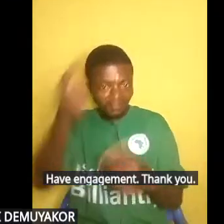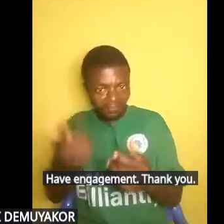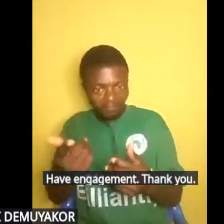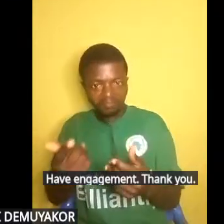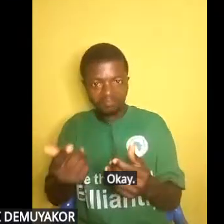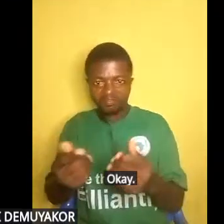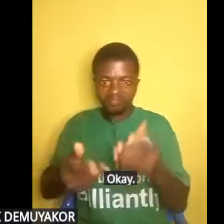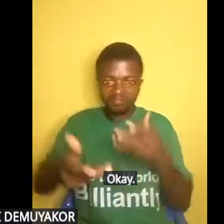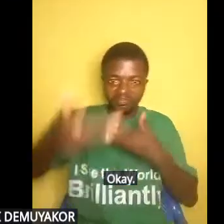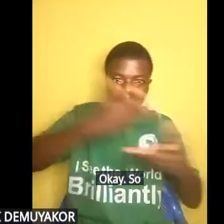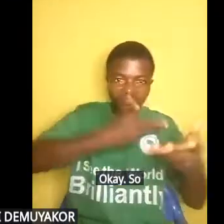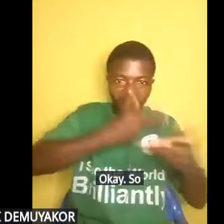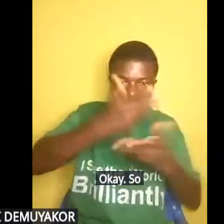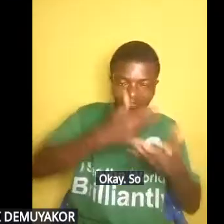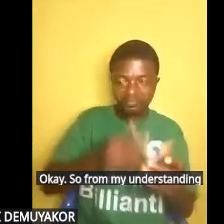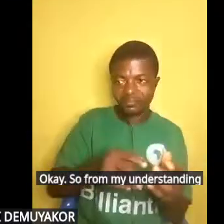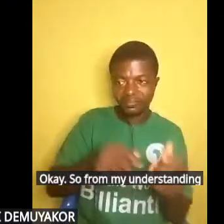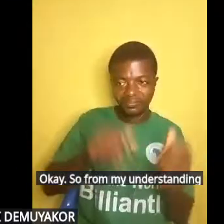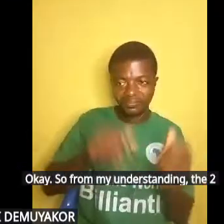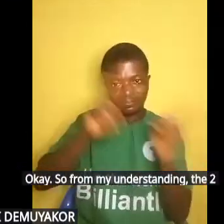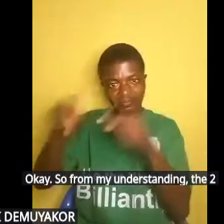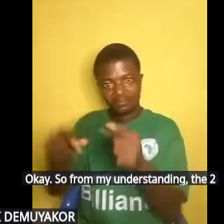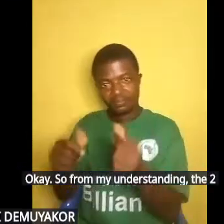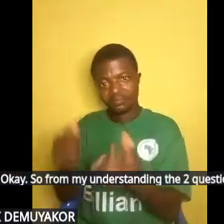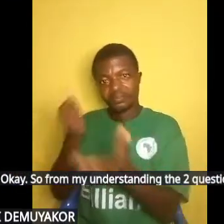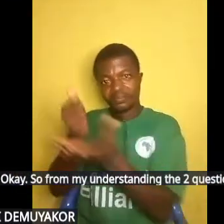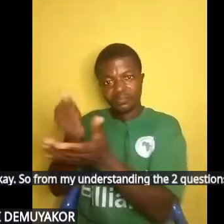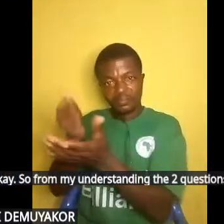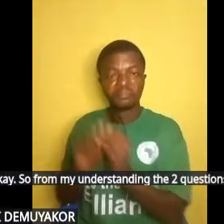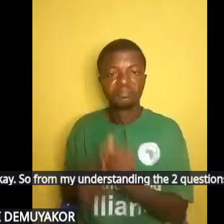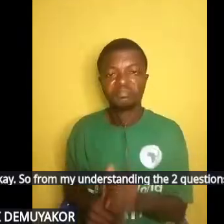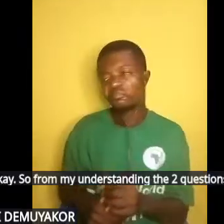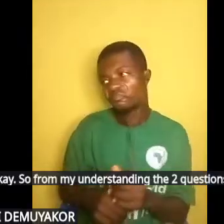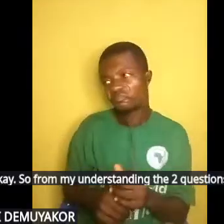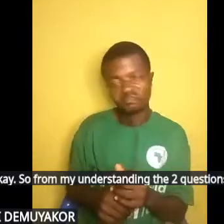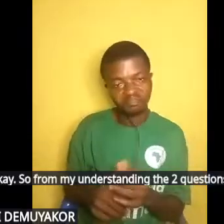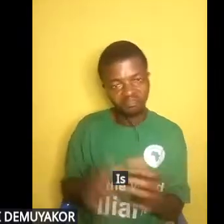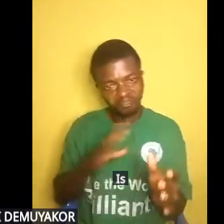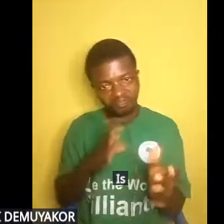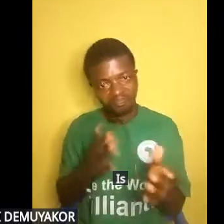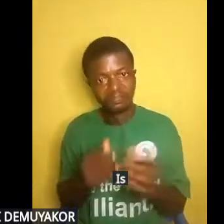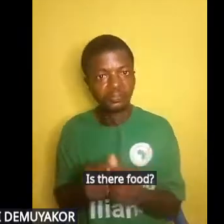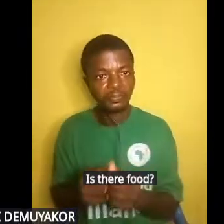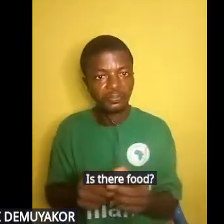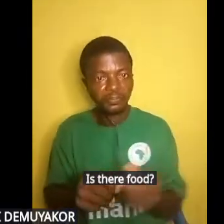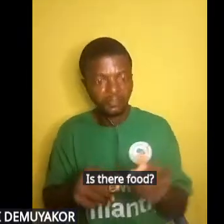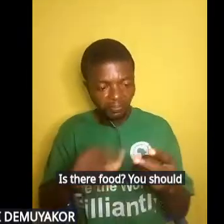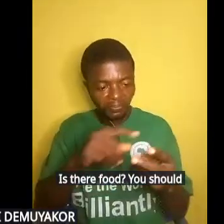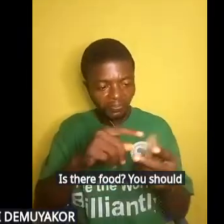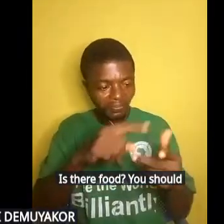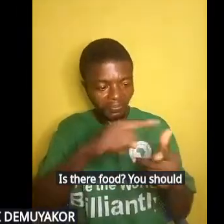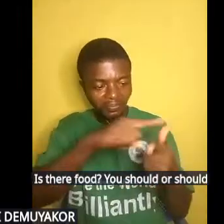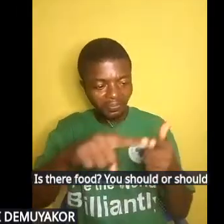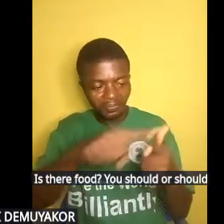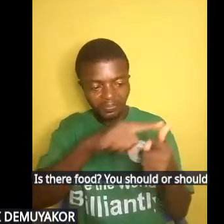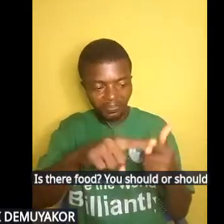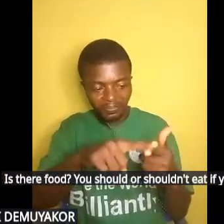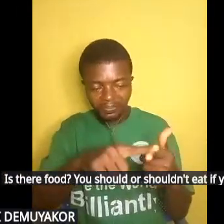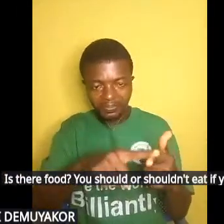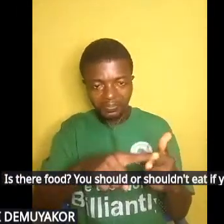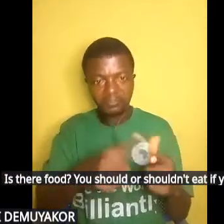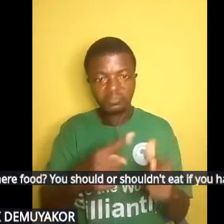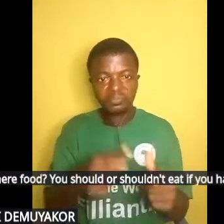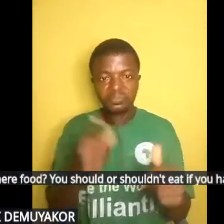Okay, so from my understanding, the two questions was, is there food you should or shouldn't eat if you have